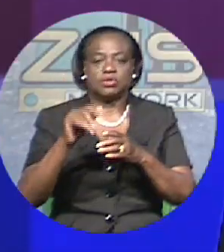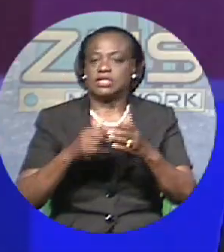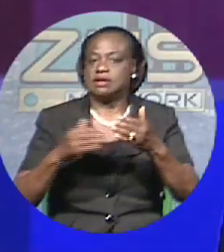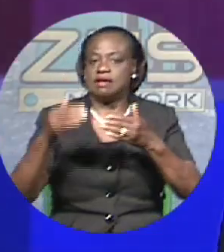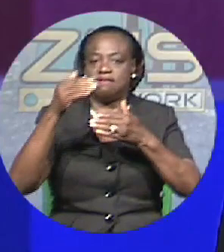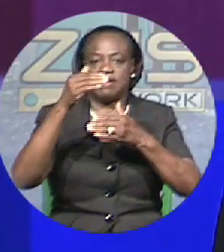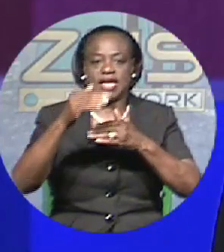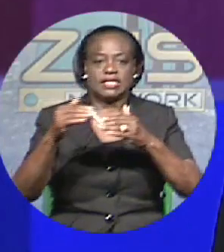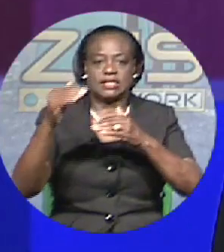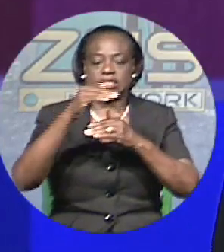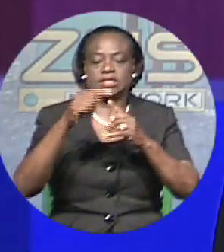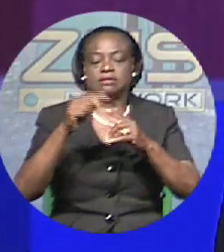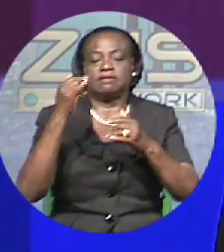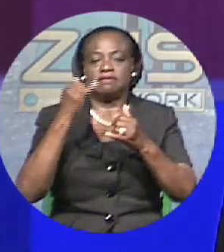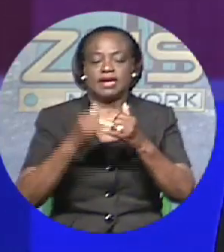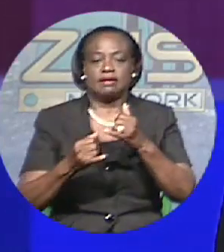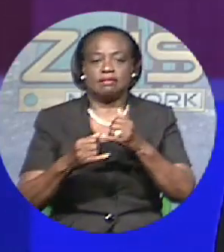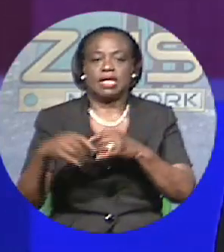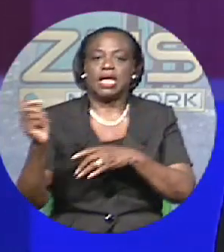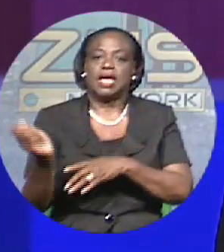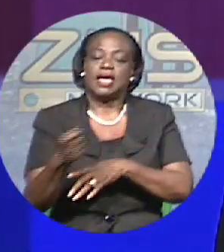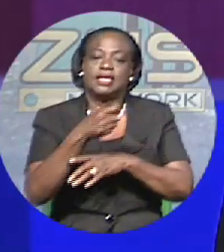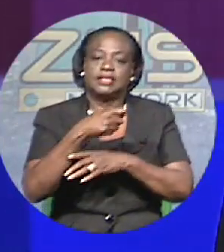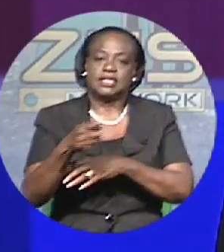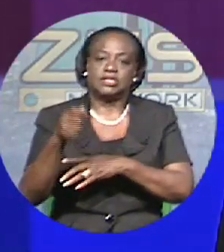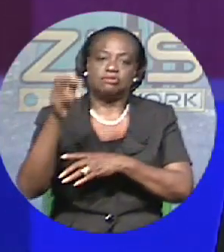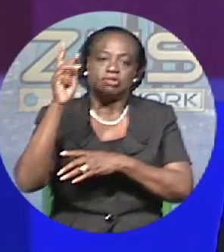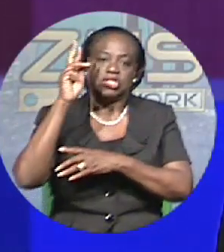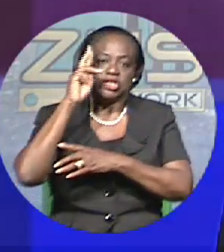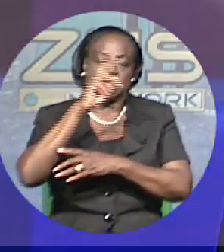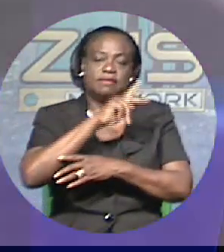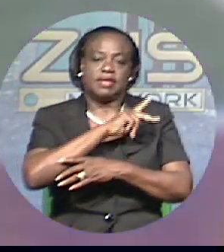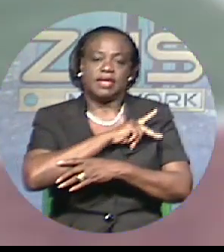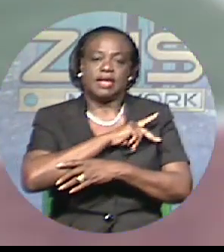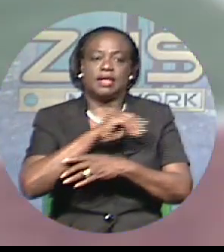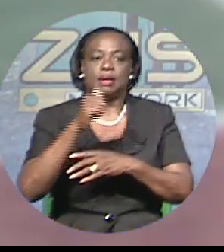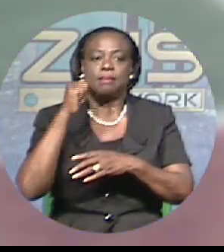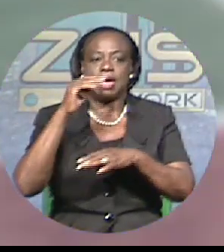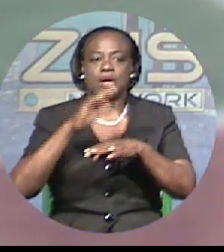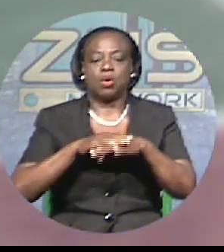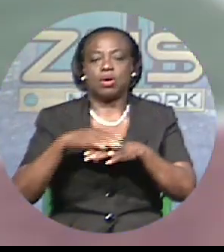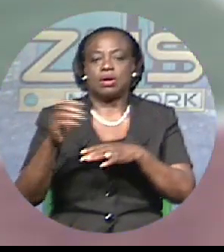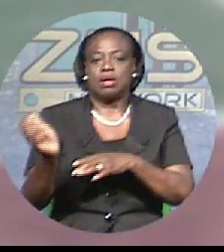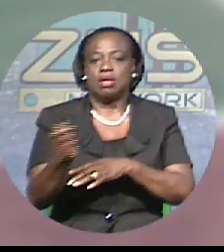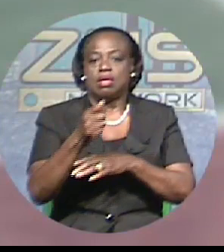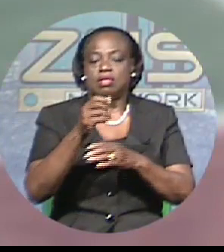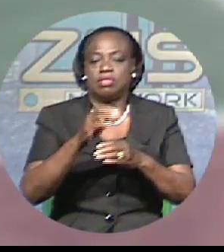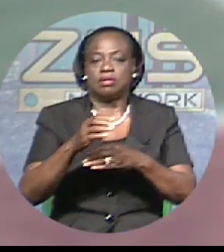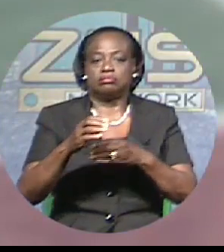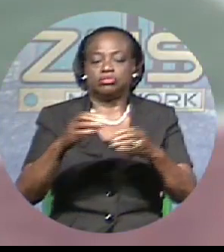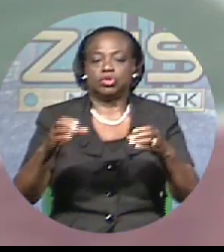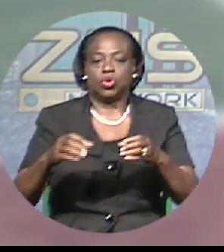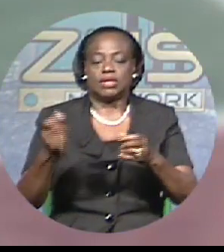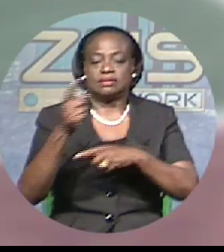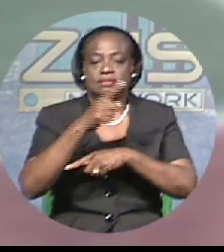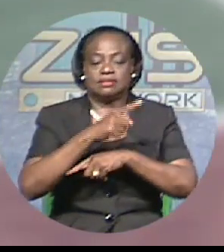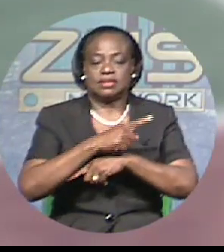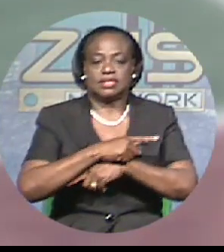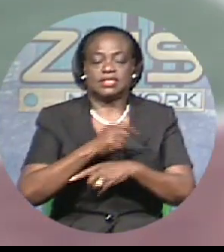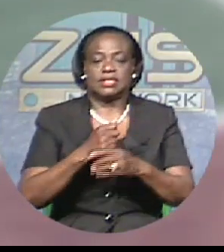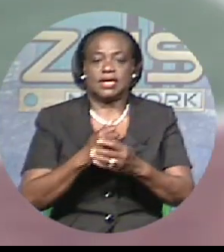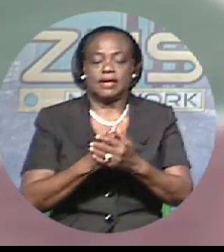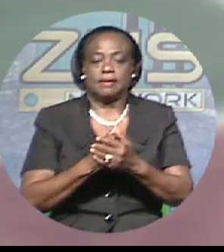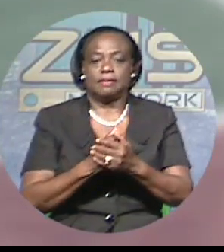final. From tennis, Rashid Carey back on the court today as well with Simona Hynova of the Czech Republic. That was in the quarterfinals of